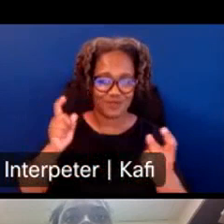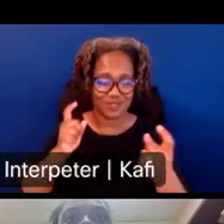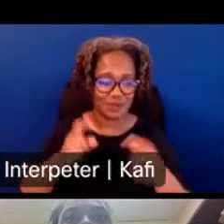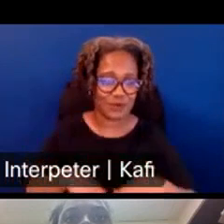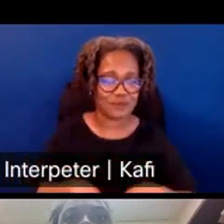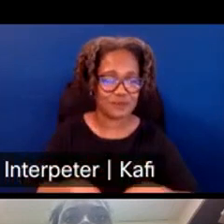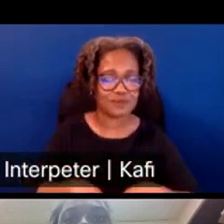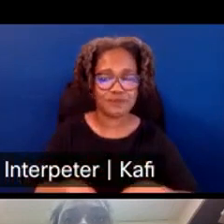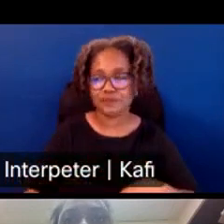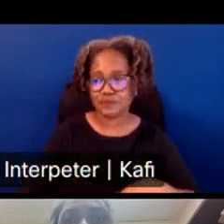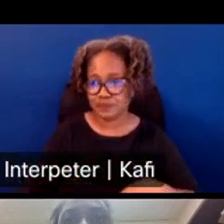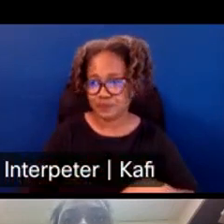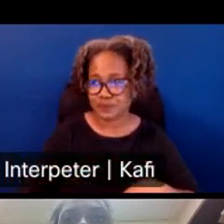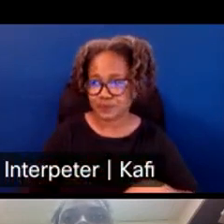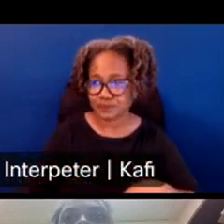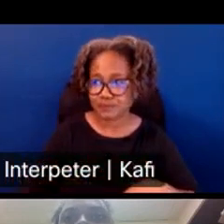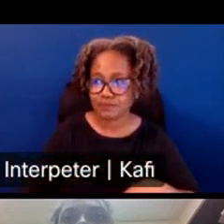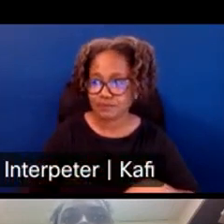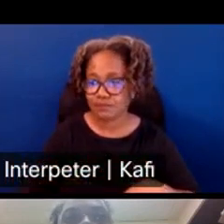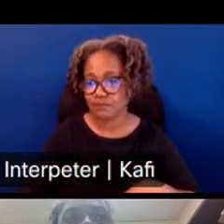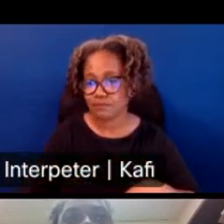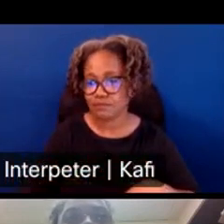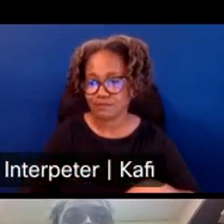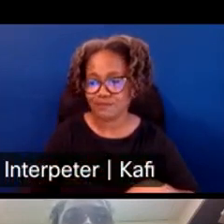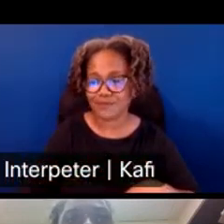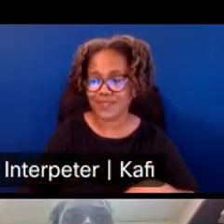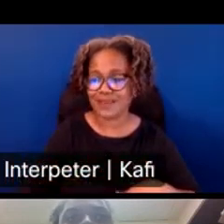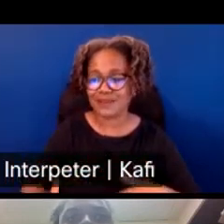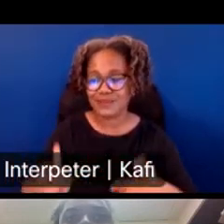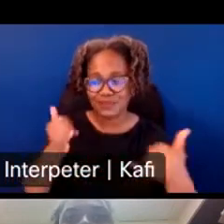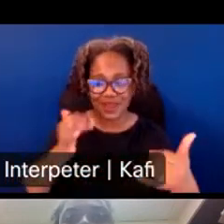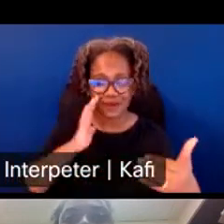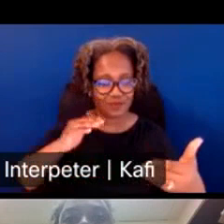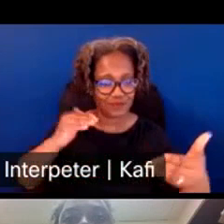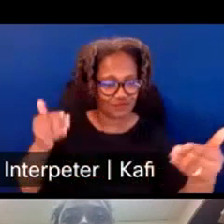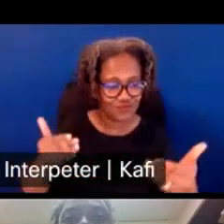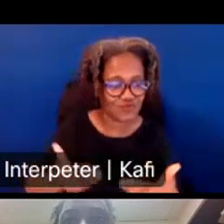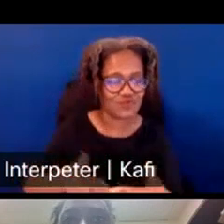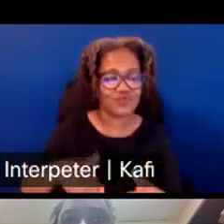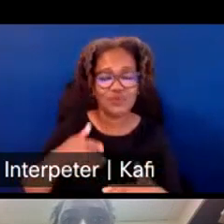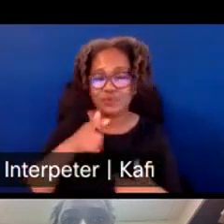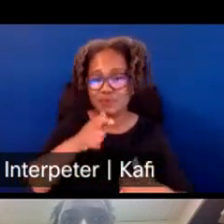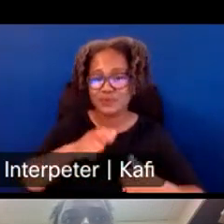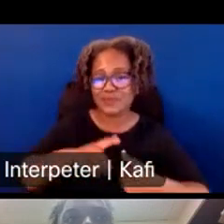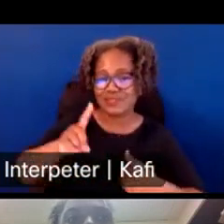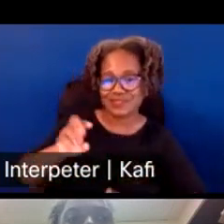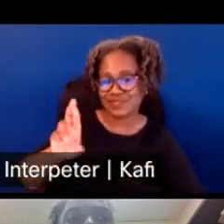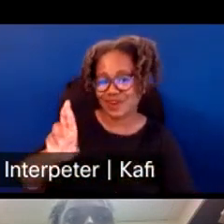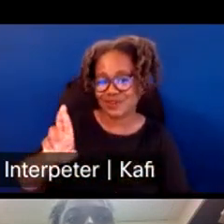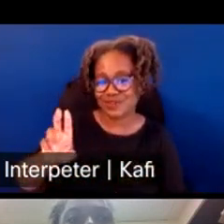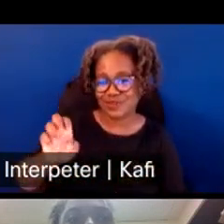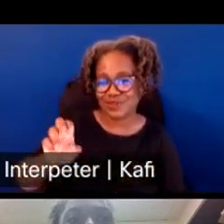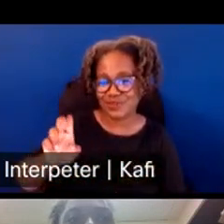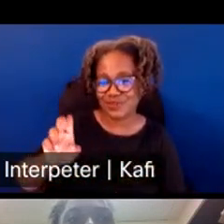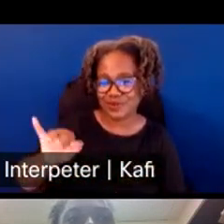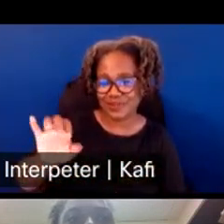Dr. Eunice Mosley Dudley. Dr. Eunice Mosley Dudley is a businesswoman, entrepreneur,